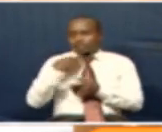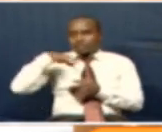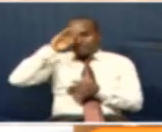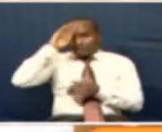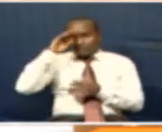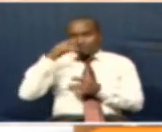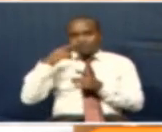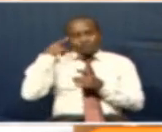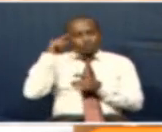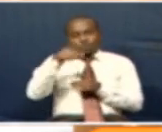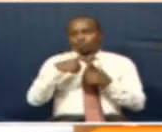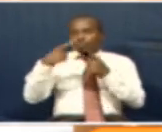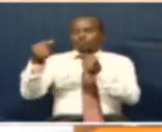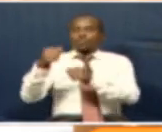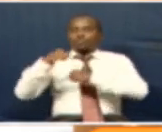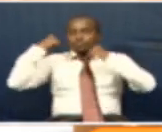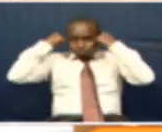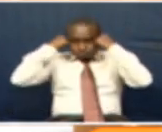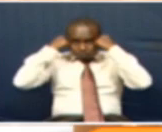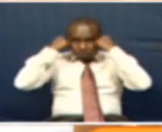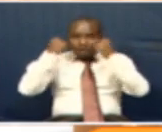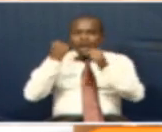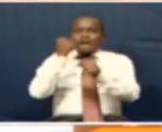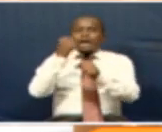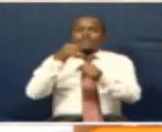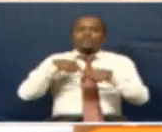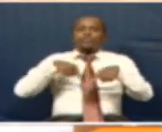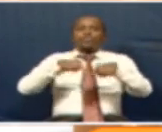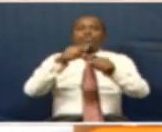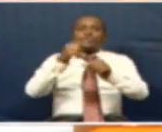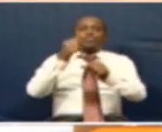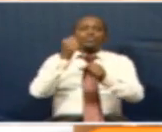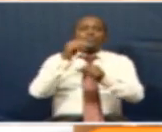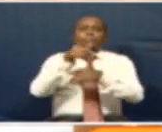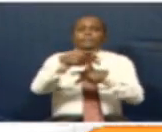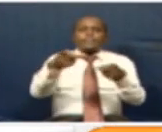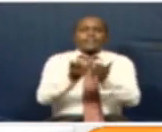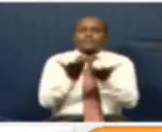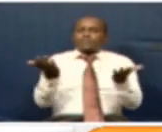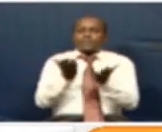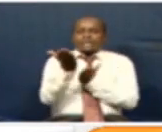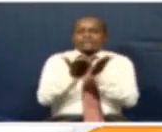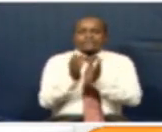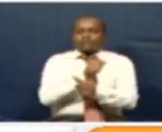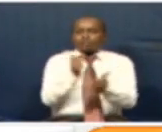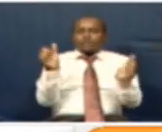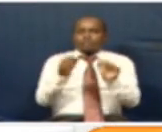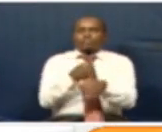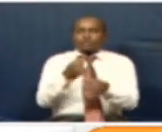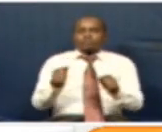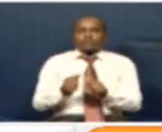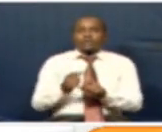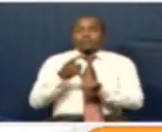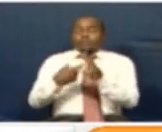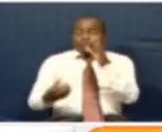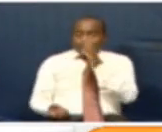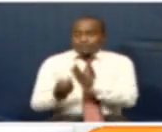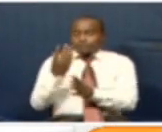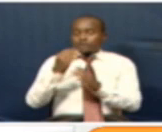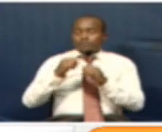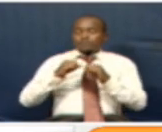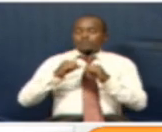have gone through school and be able to be in a place where you cannot deliver service optimally. According to the founding chairman of the Doctors